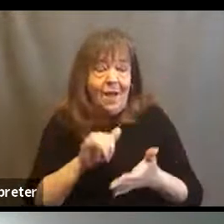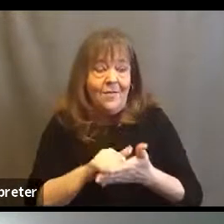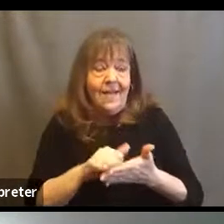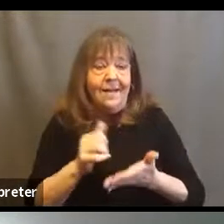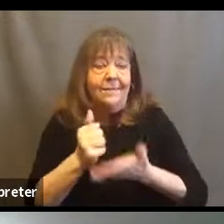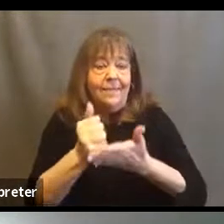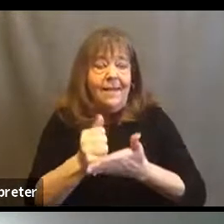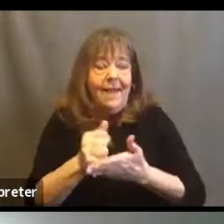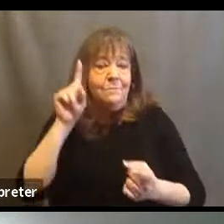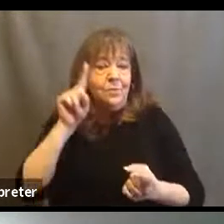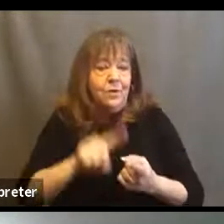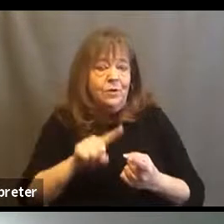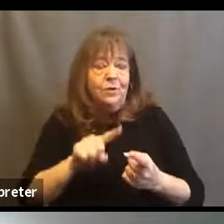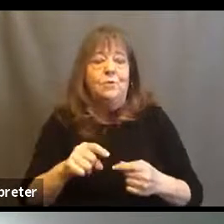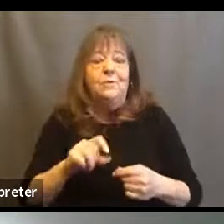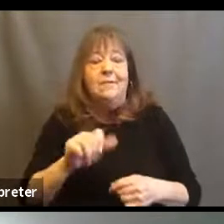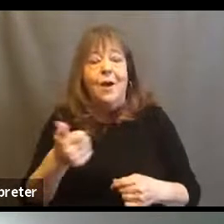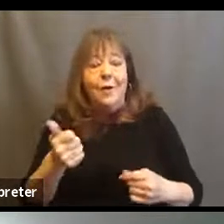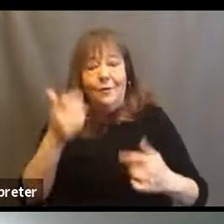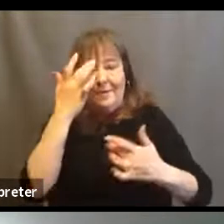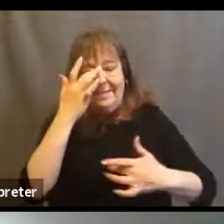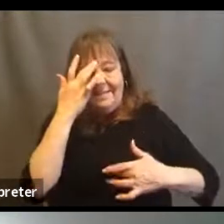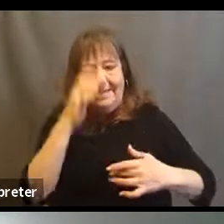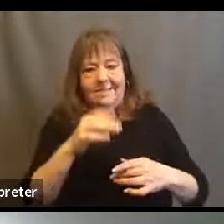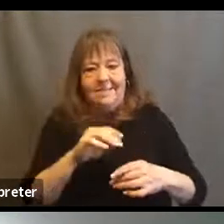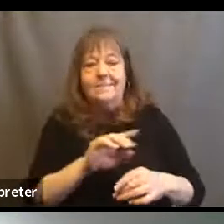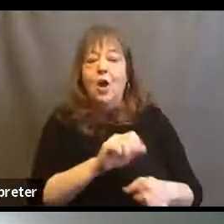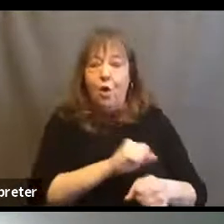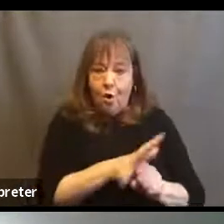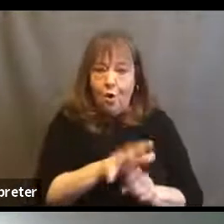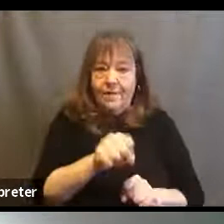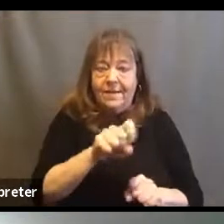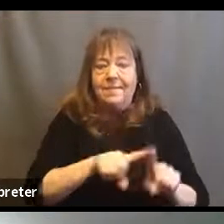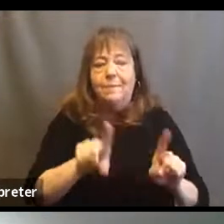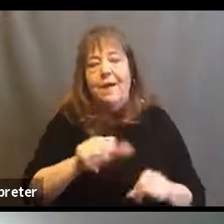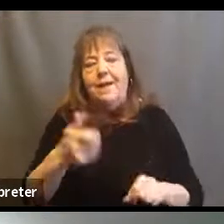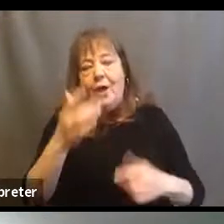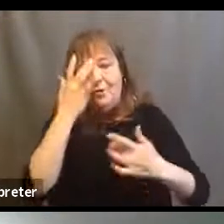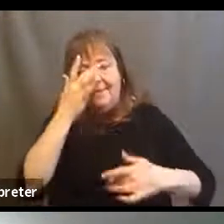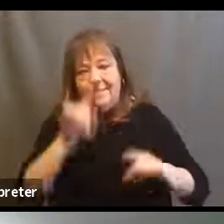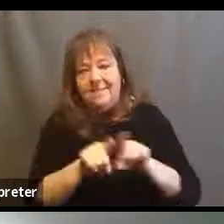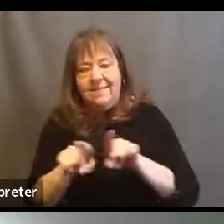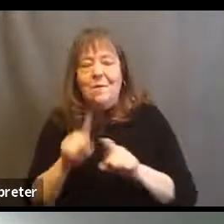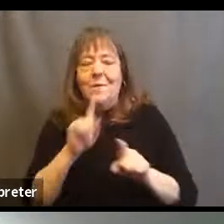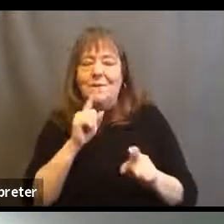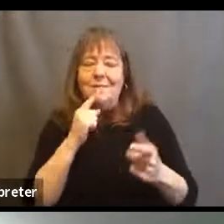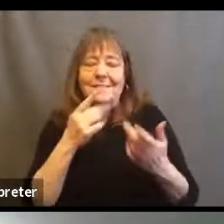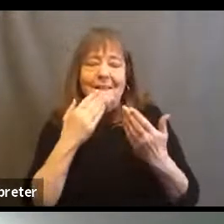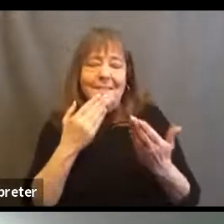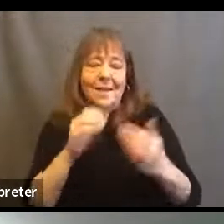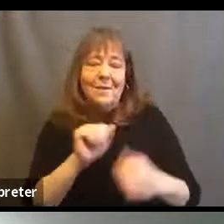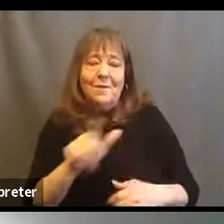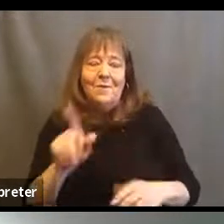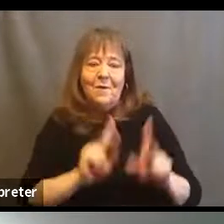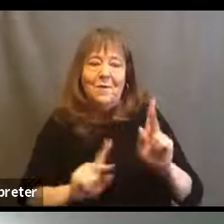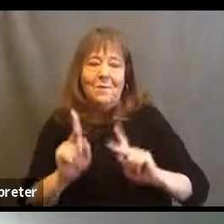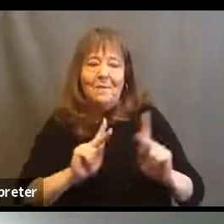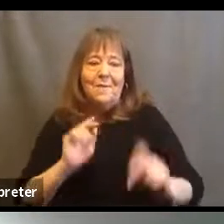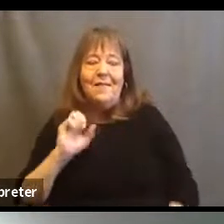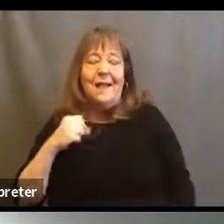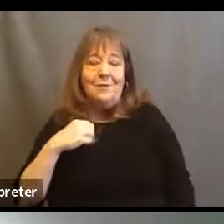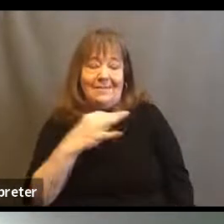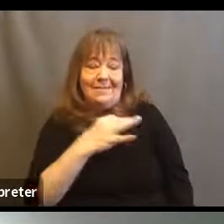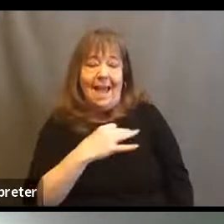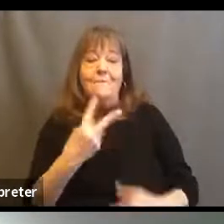of respiratory disease. So I want to thank everybody, our staff at